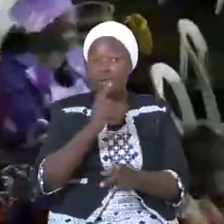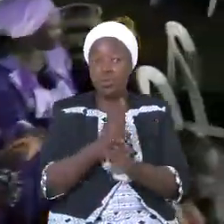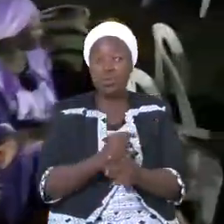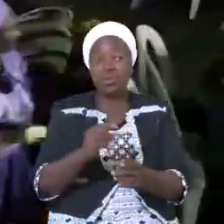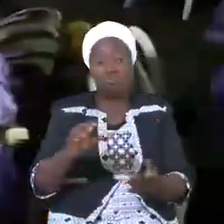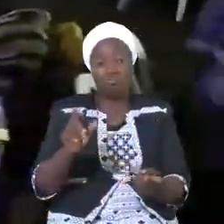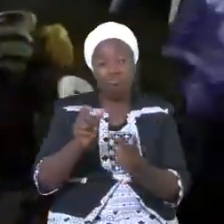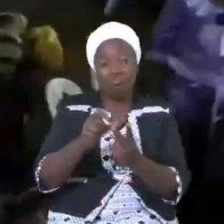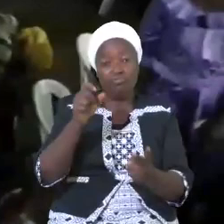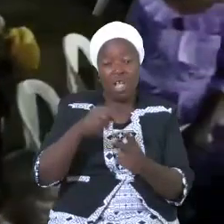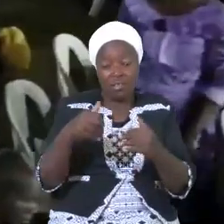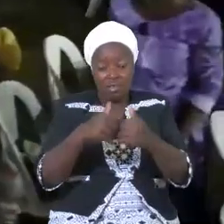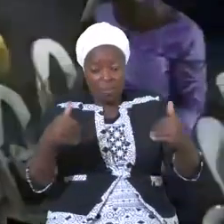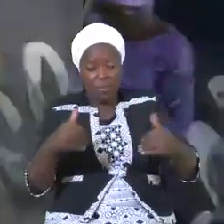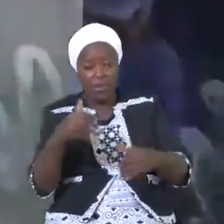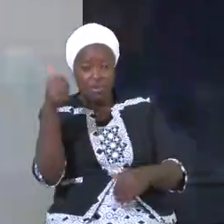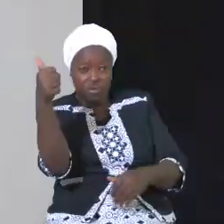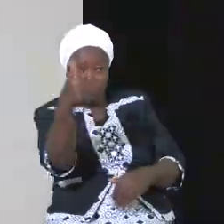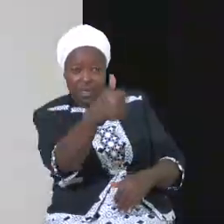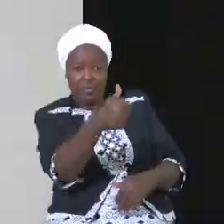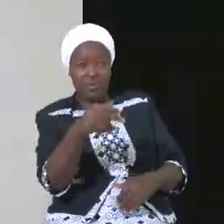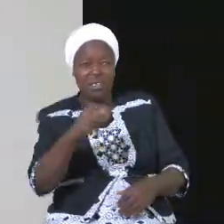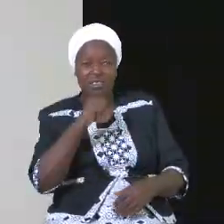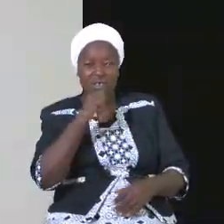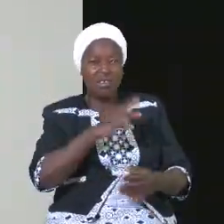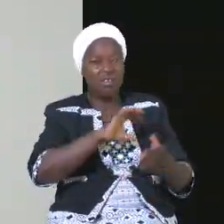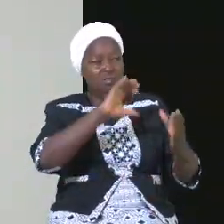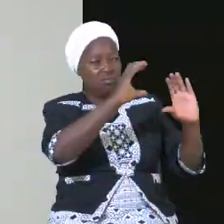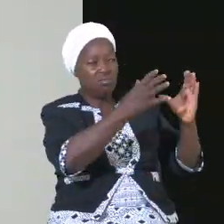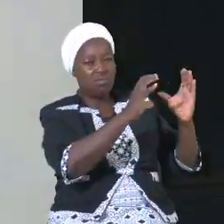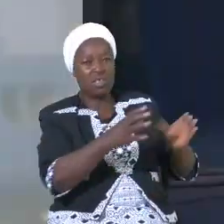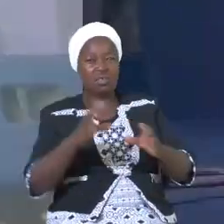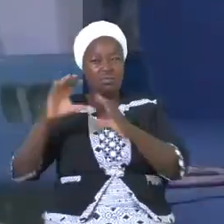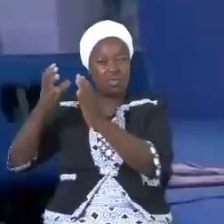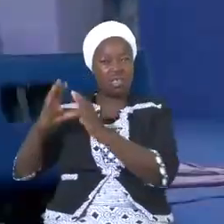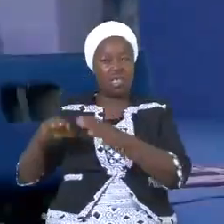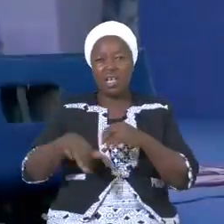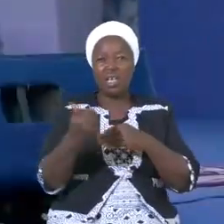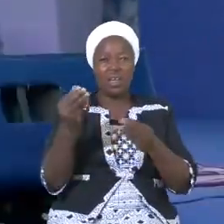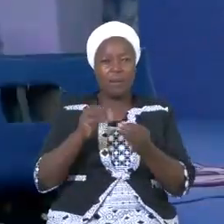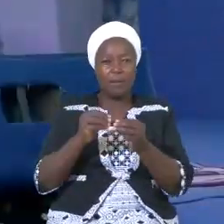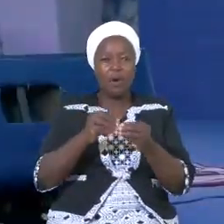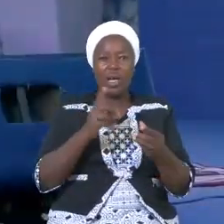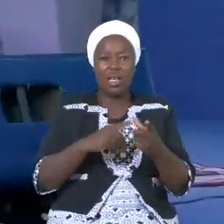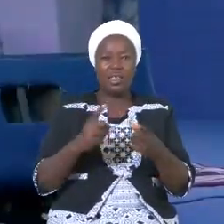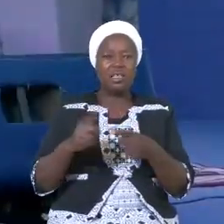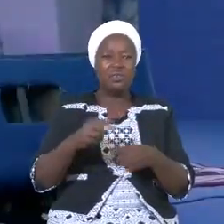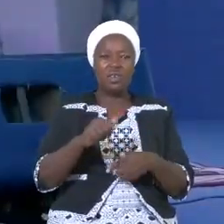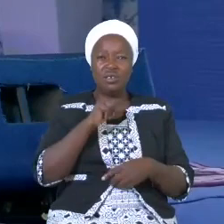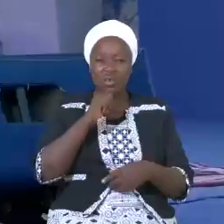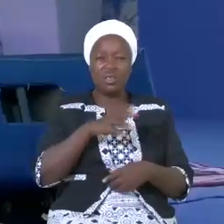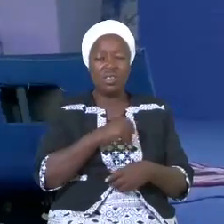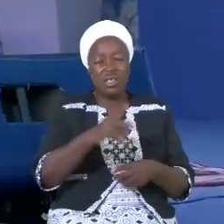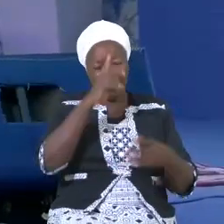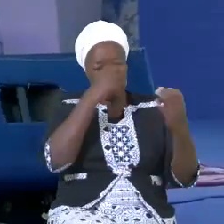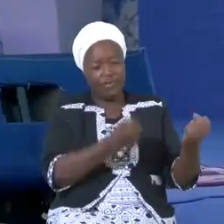out you're not in the crouch anymore and you're not a faceless person anymore you are